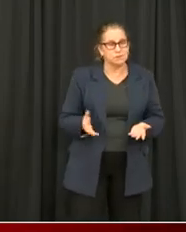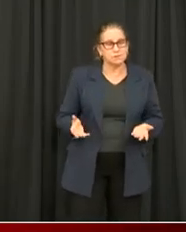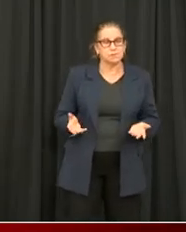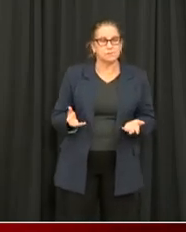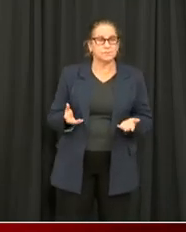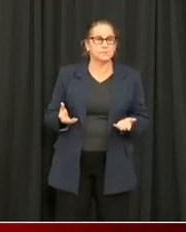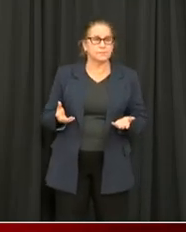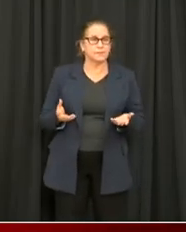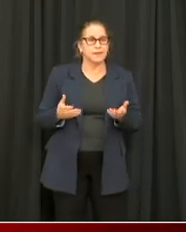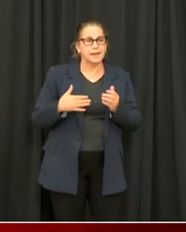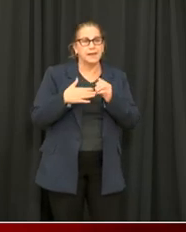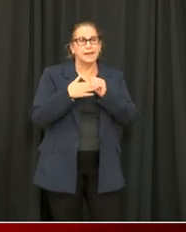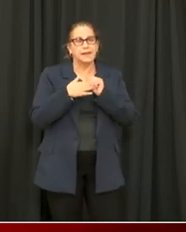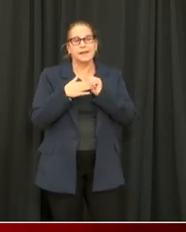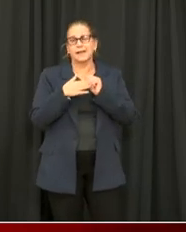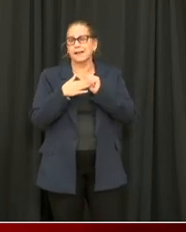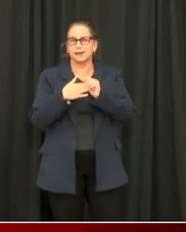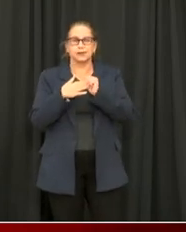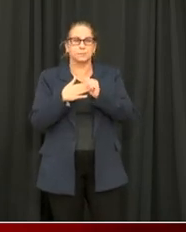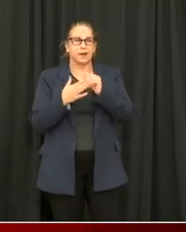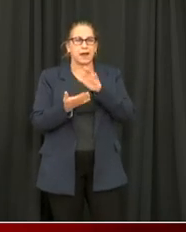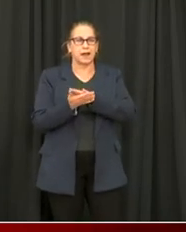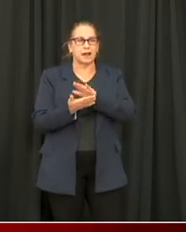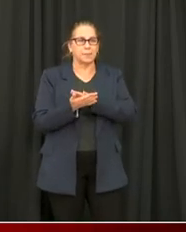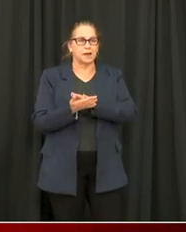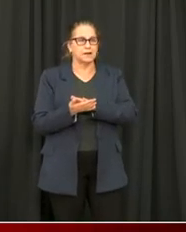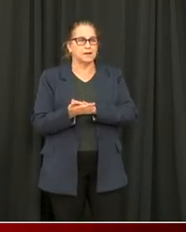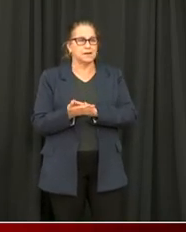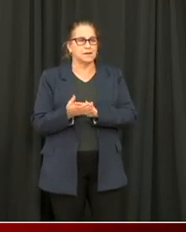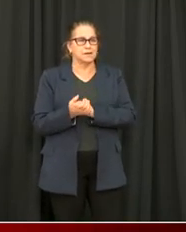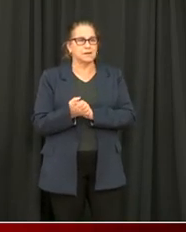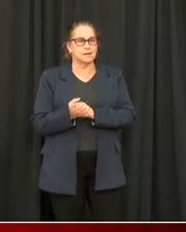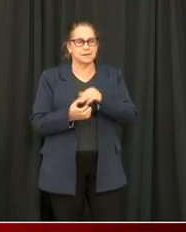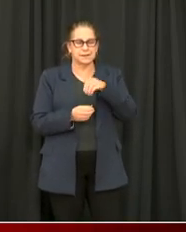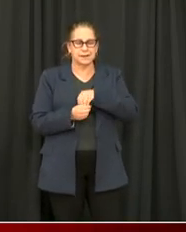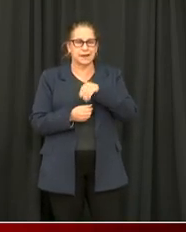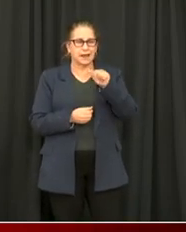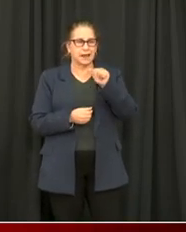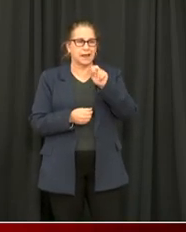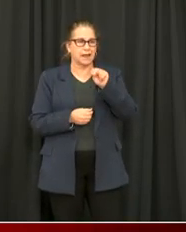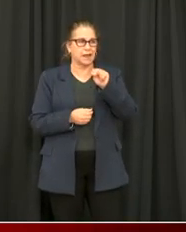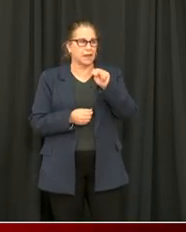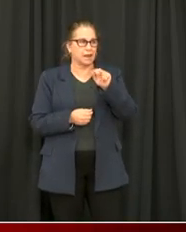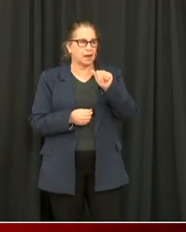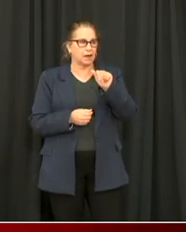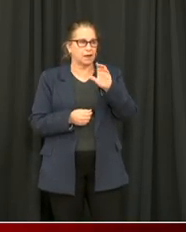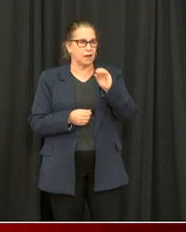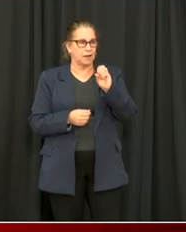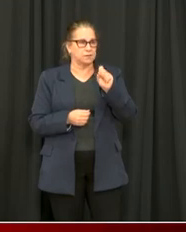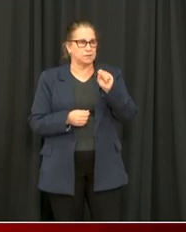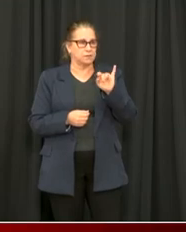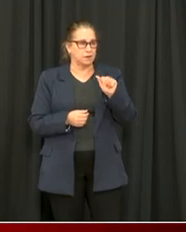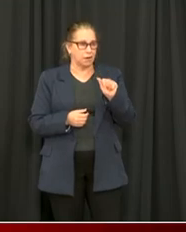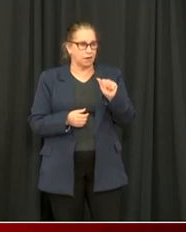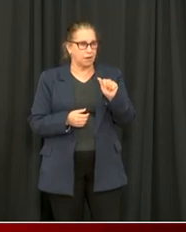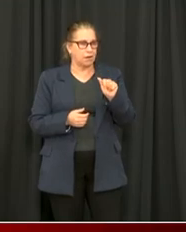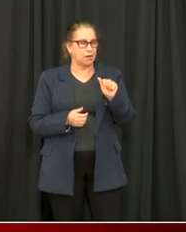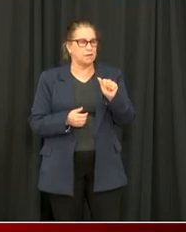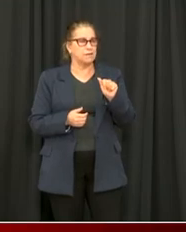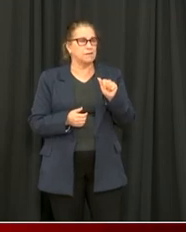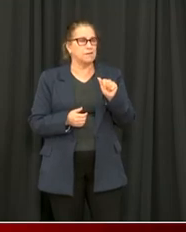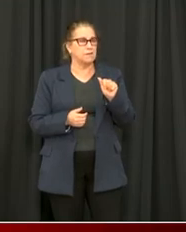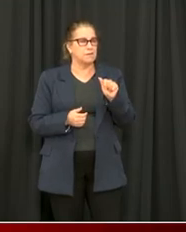leadership academies. We had one in Anacostia. We will have 2 more at Anacostia High School. We will have 2 more if this budget